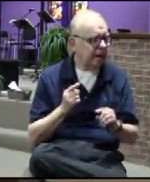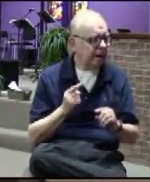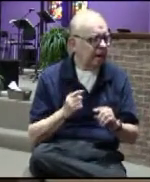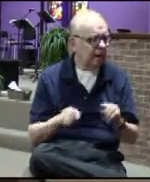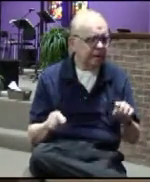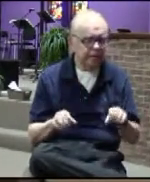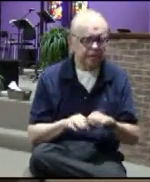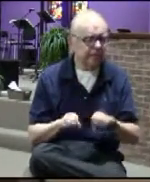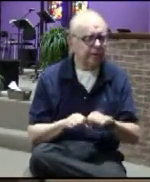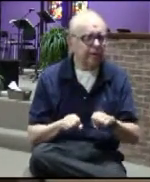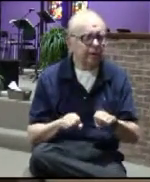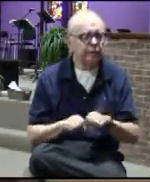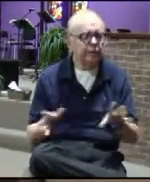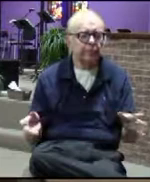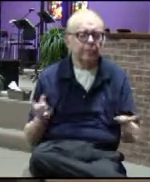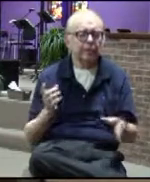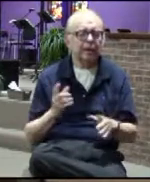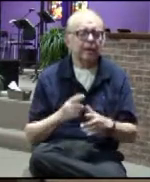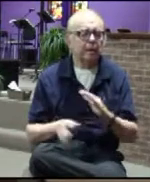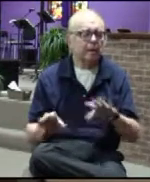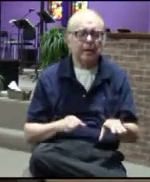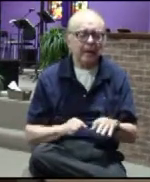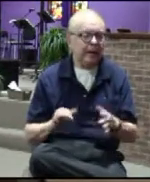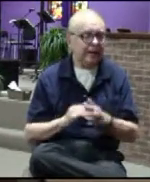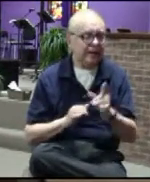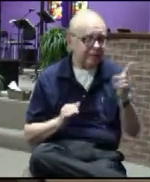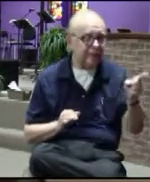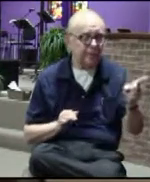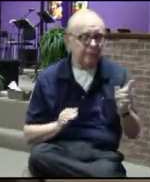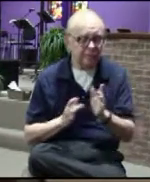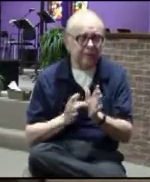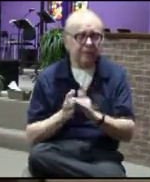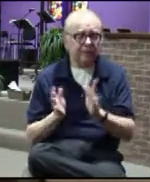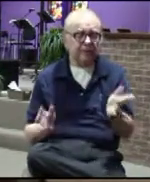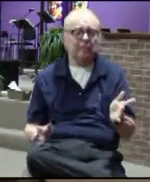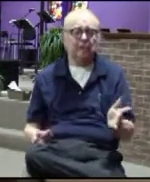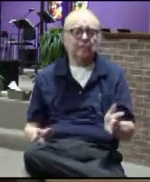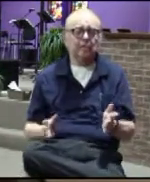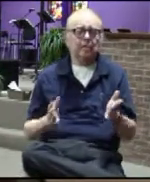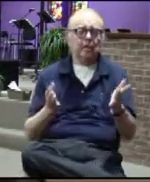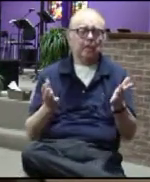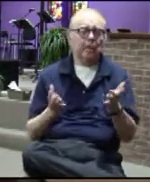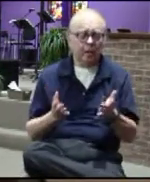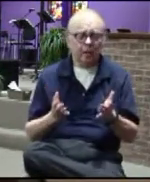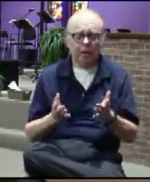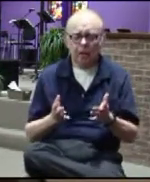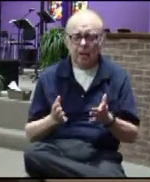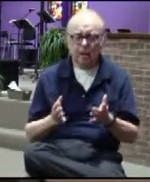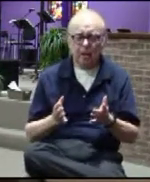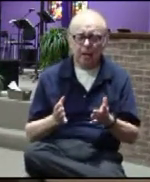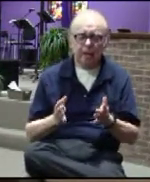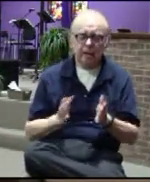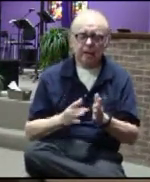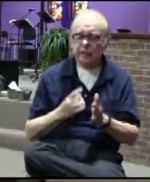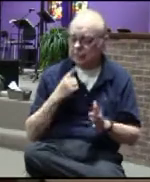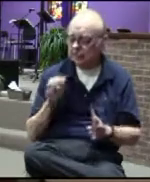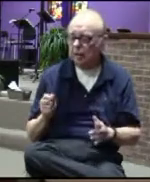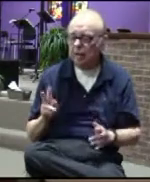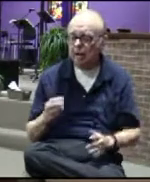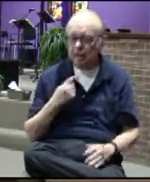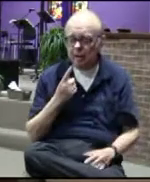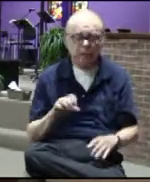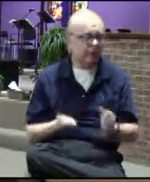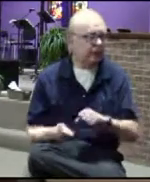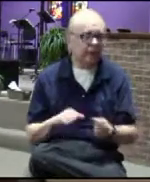his sandals that's him that's him and he walks up to John and he says John baptized me and John says